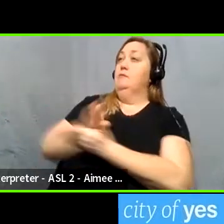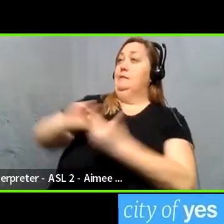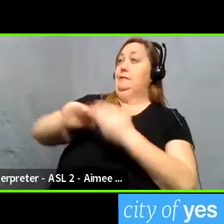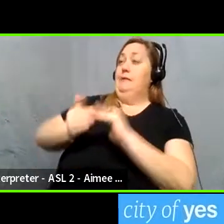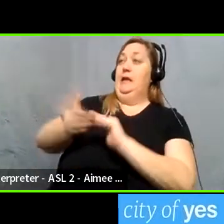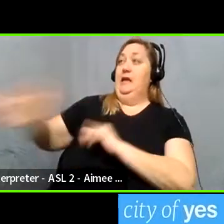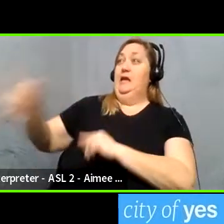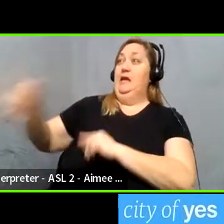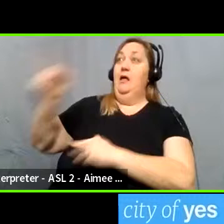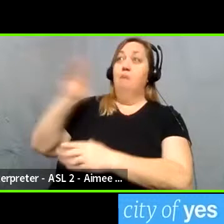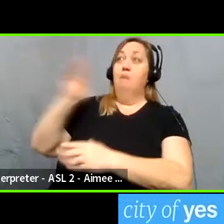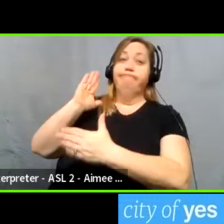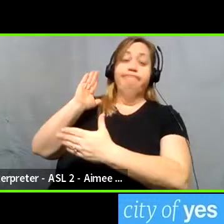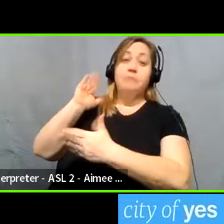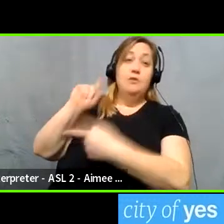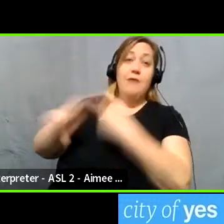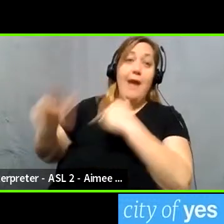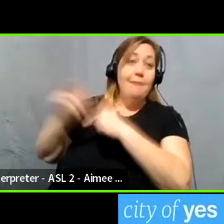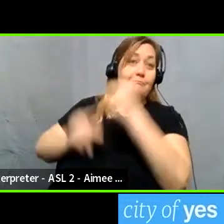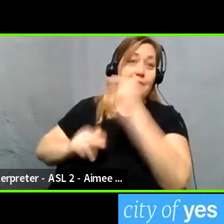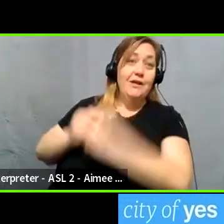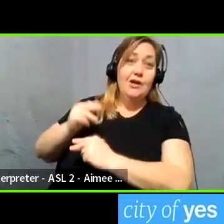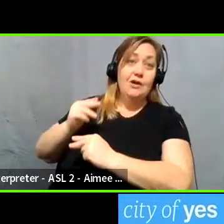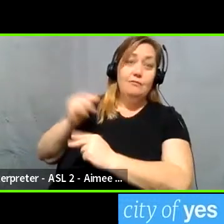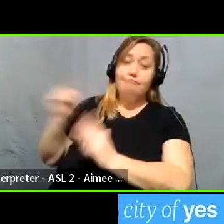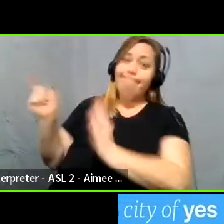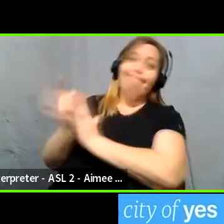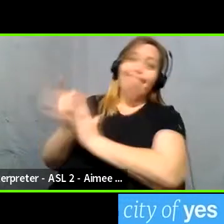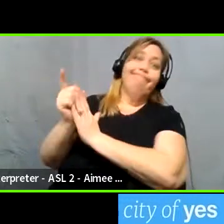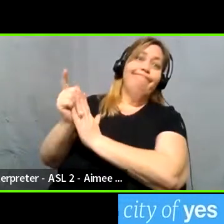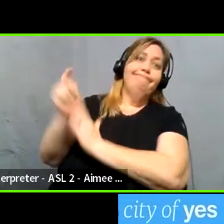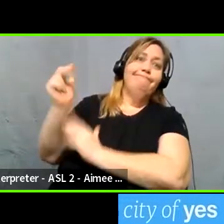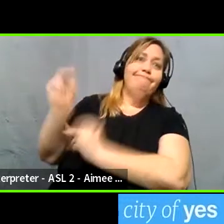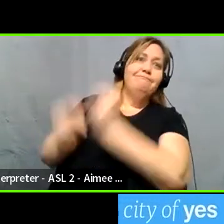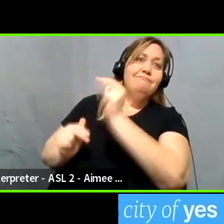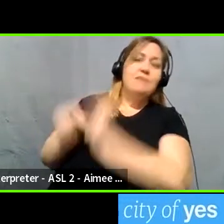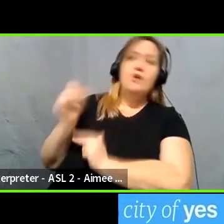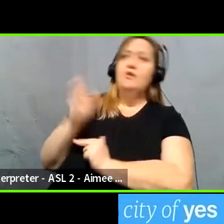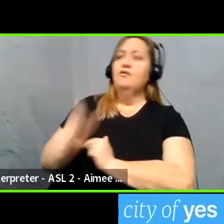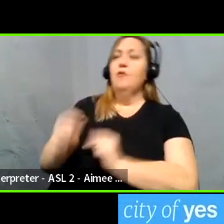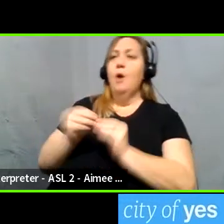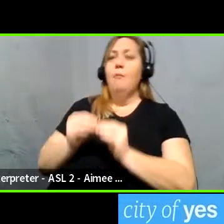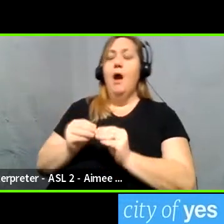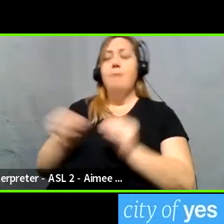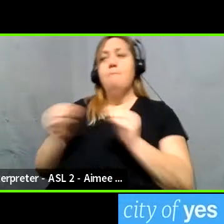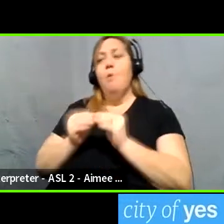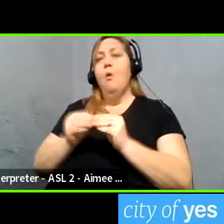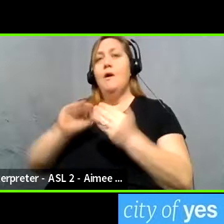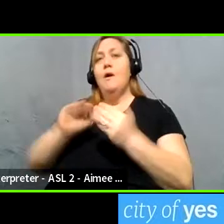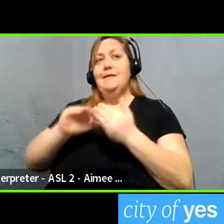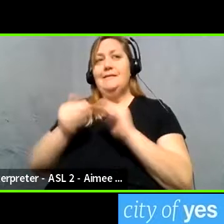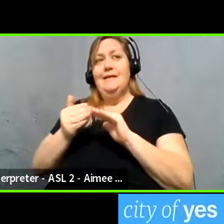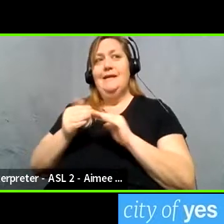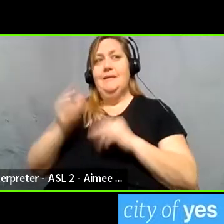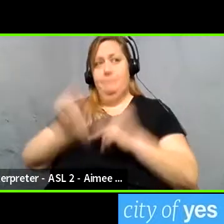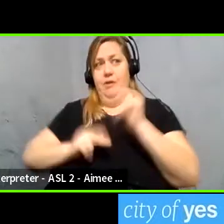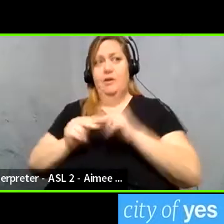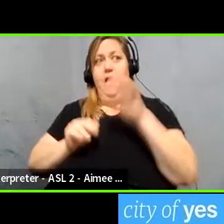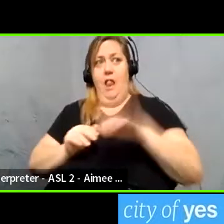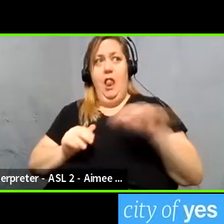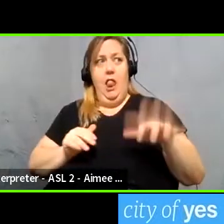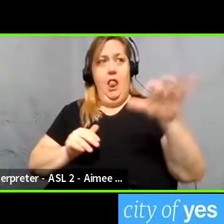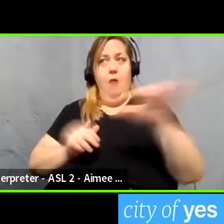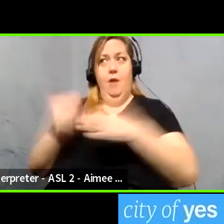build it all. And so by enabling more housing in neighborhoods across the city, we will be taking pressure